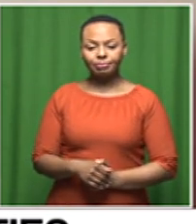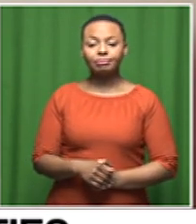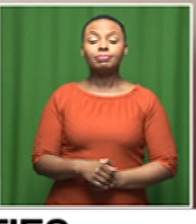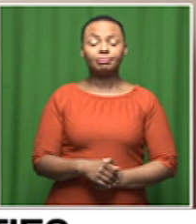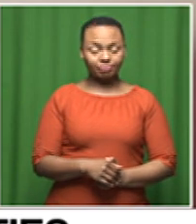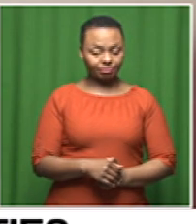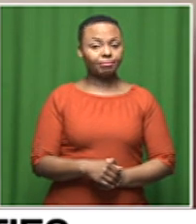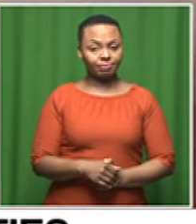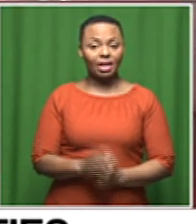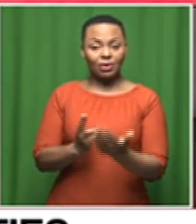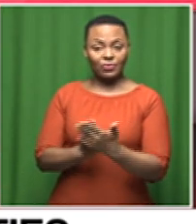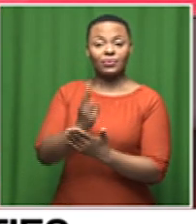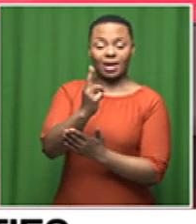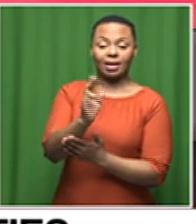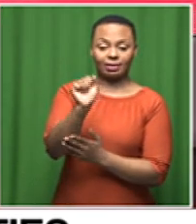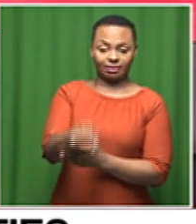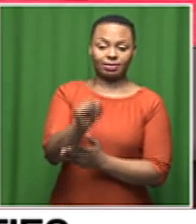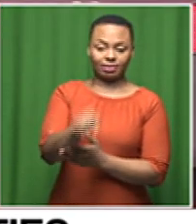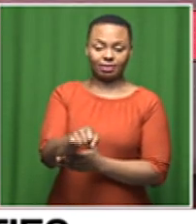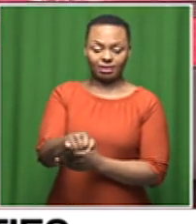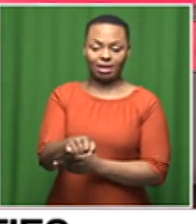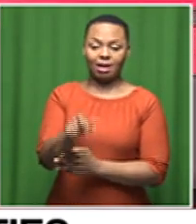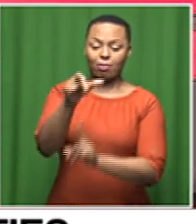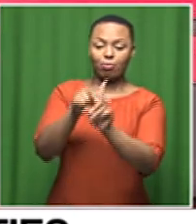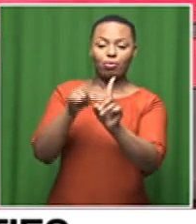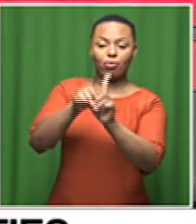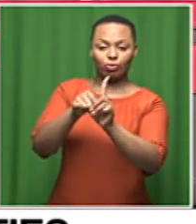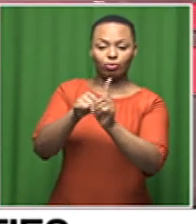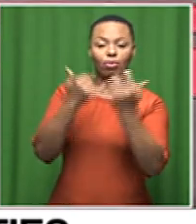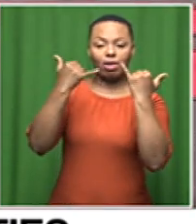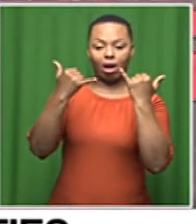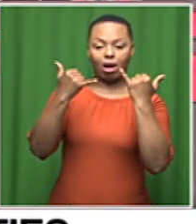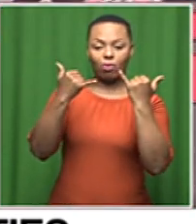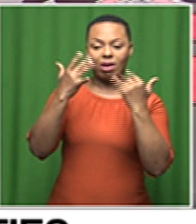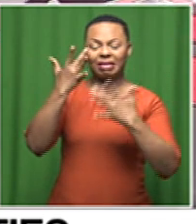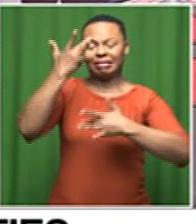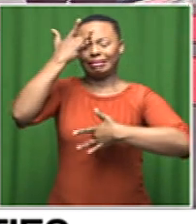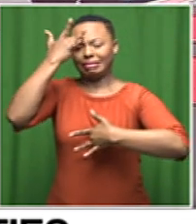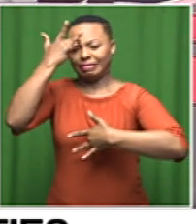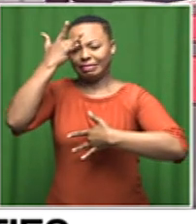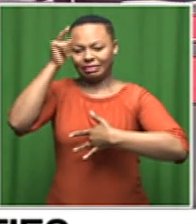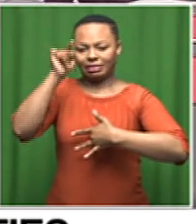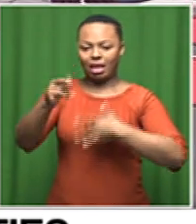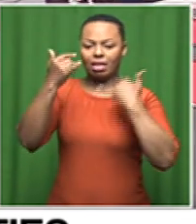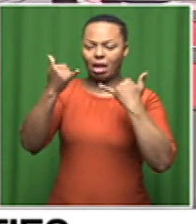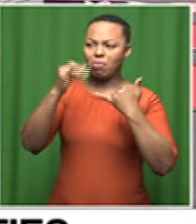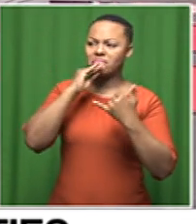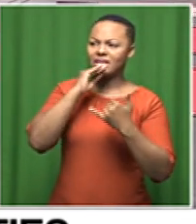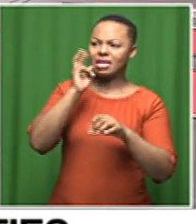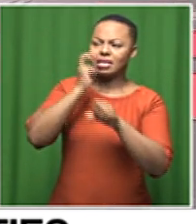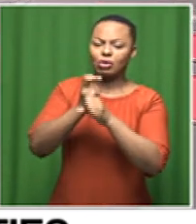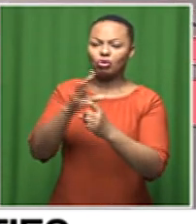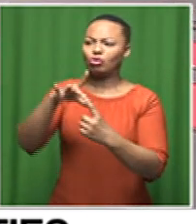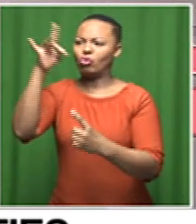And of course, the right that pops up when you think about patients and them going to facilities is the choice or the right to choose